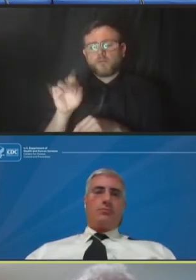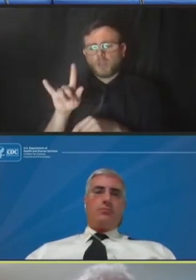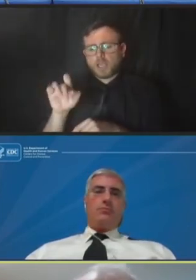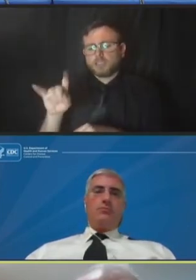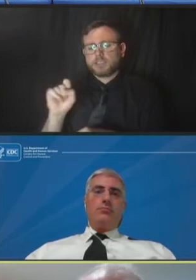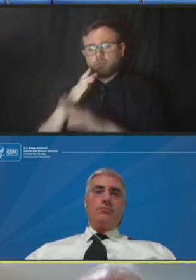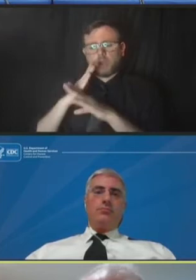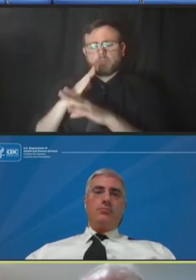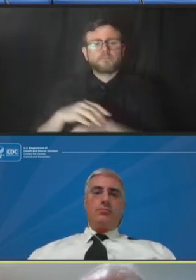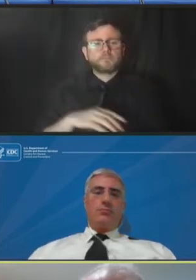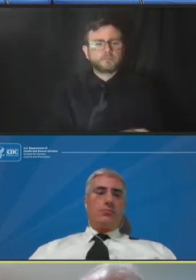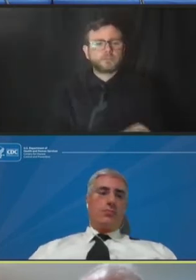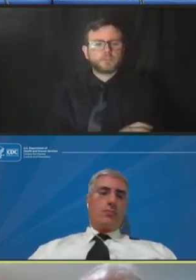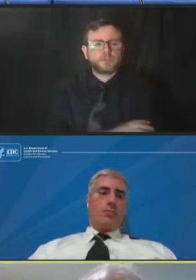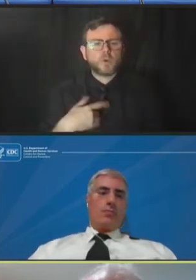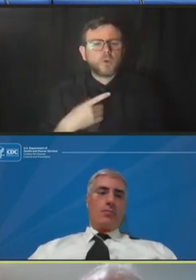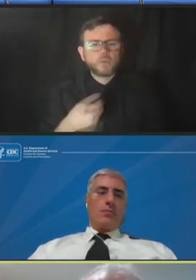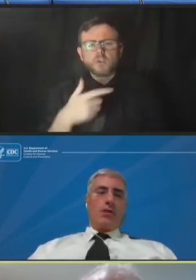exposure?